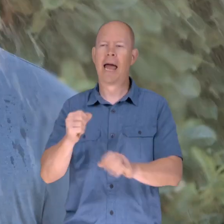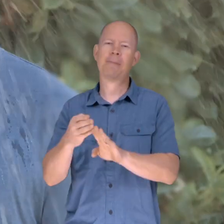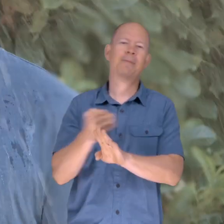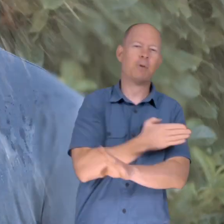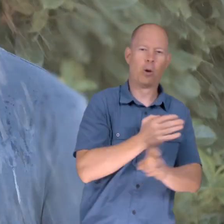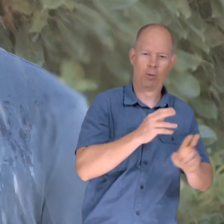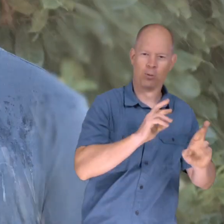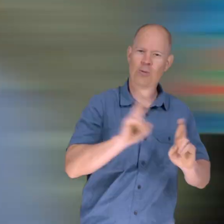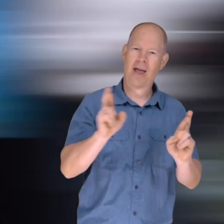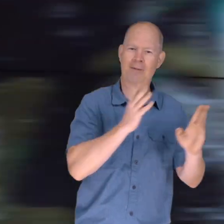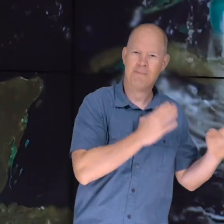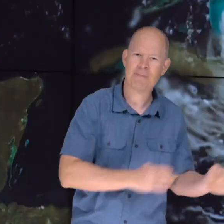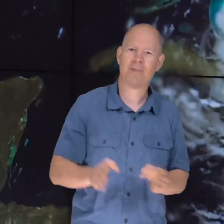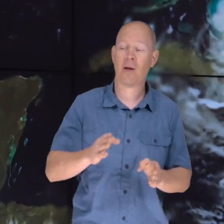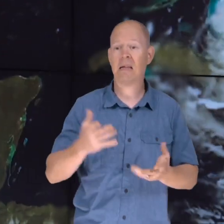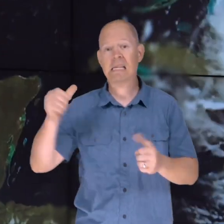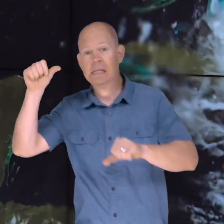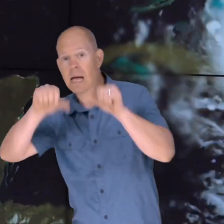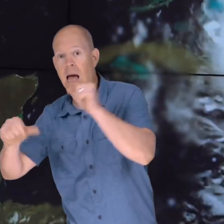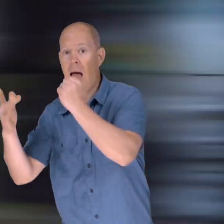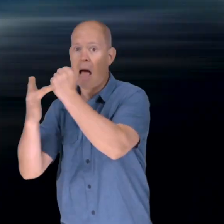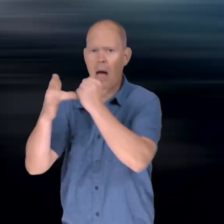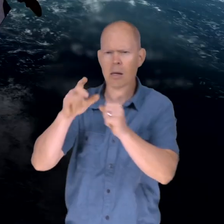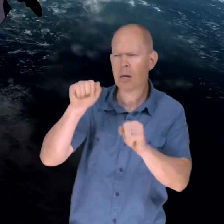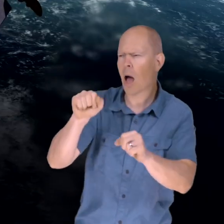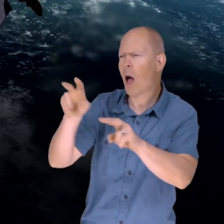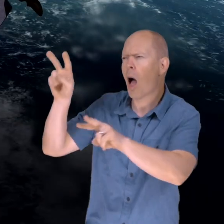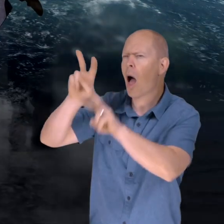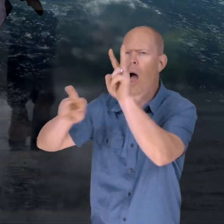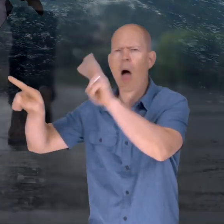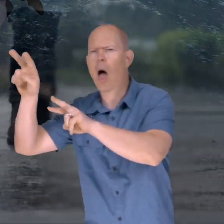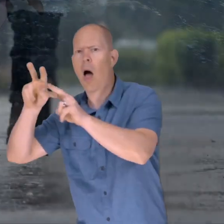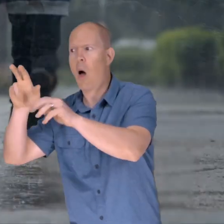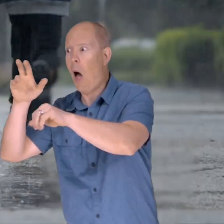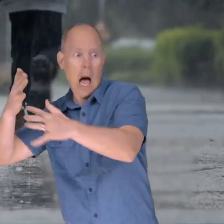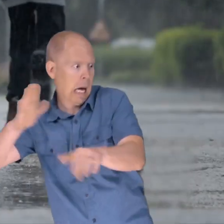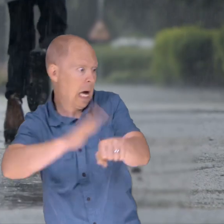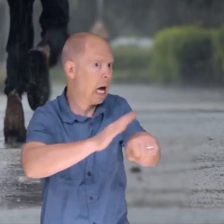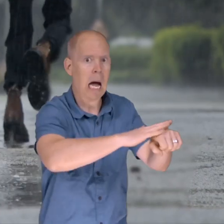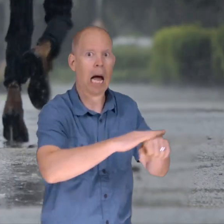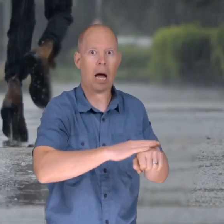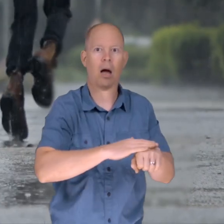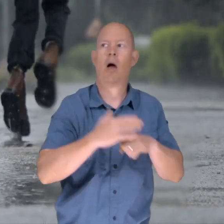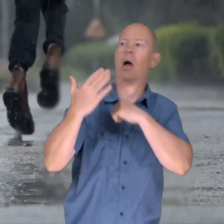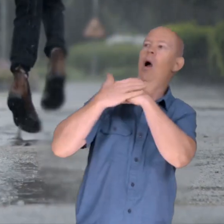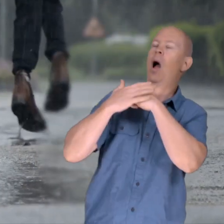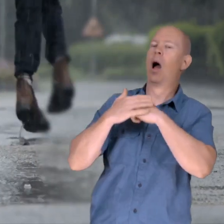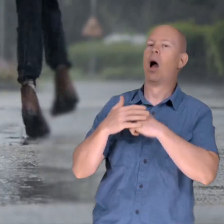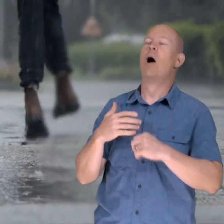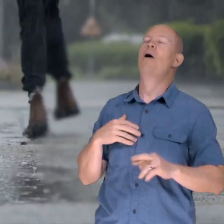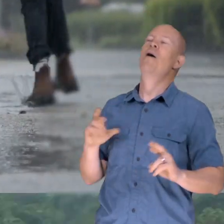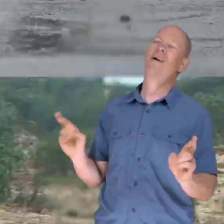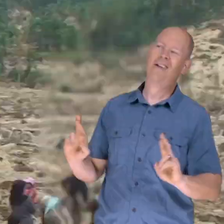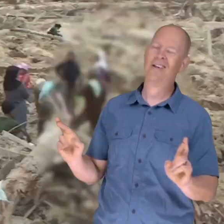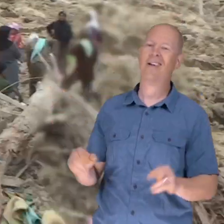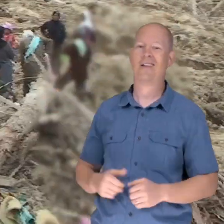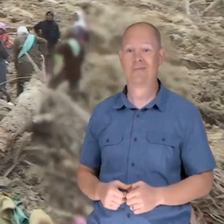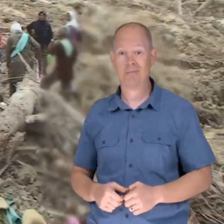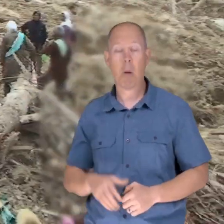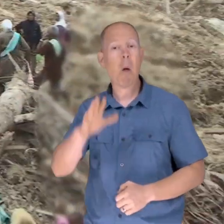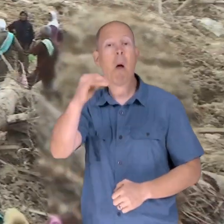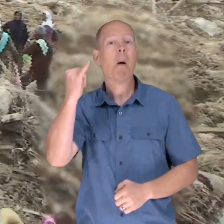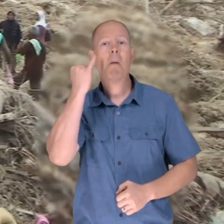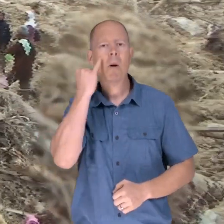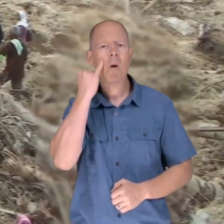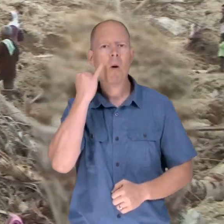the better we can plan. And thanks to science and technology, we can often know what to expect. But even